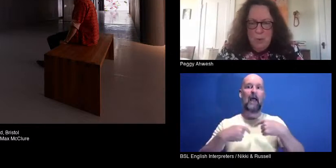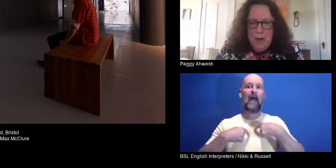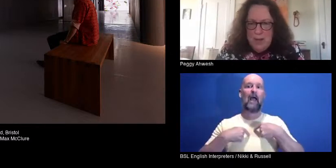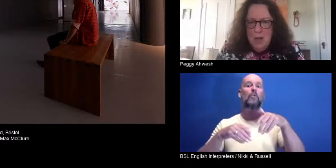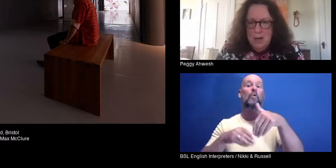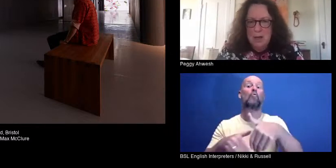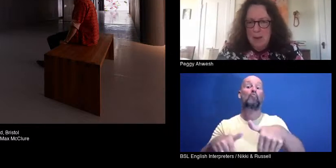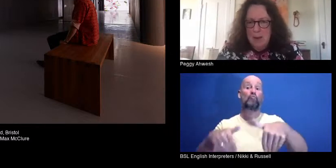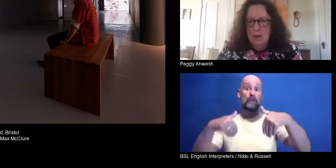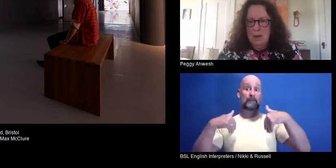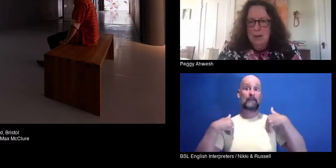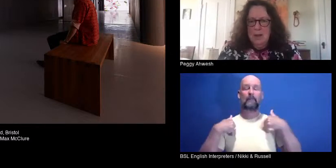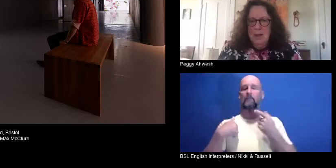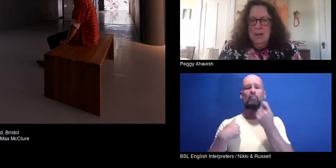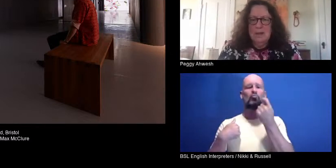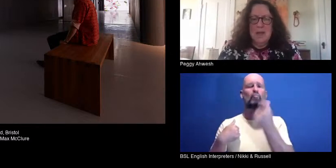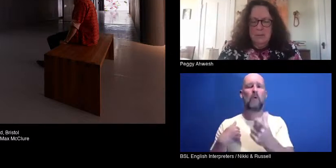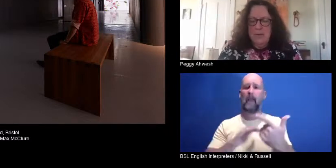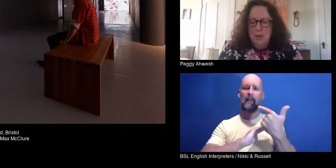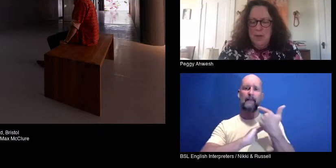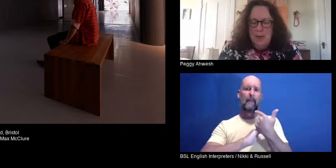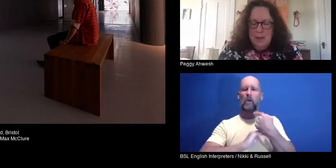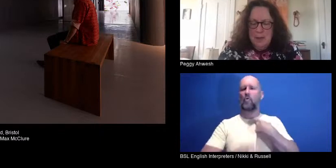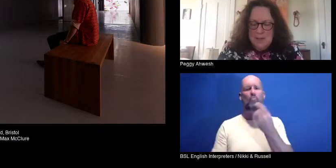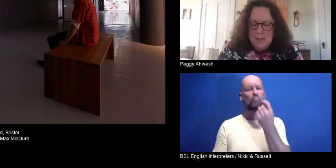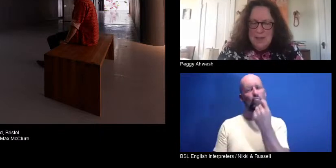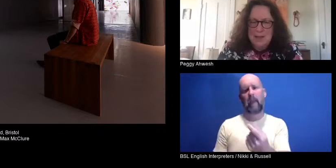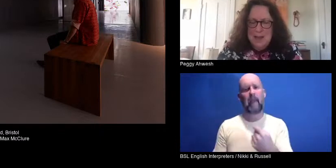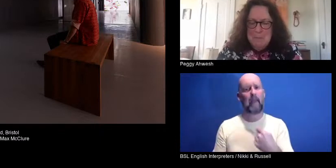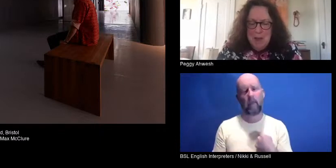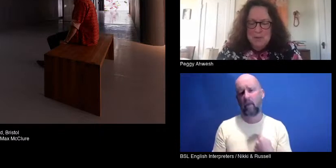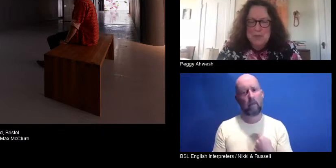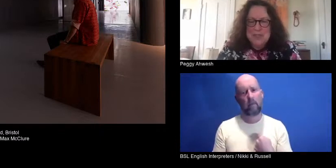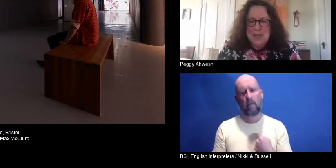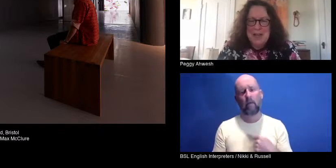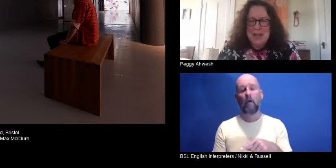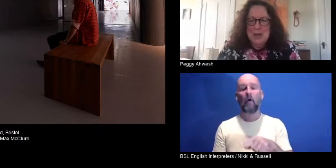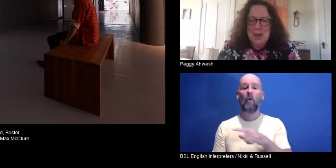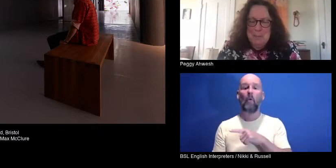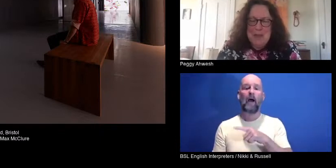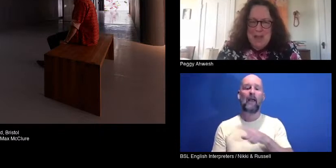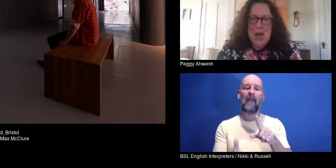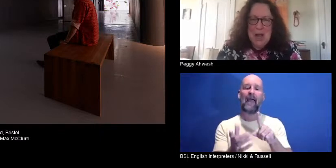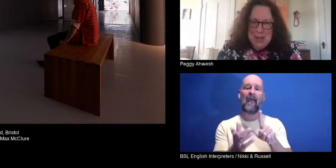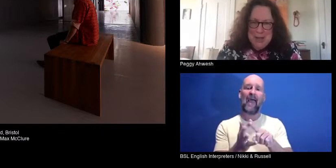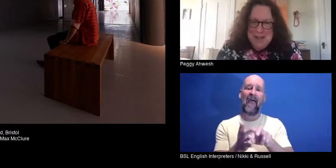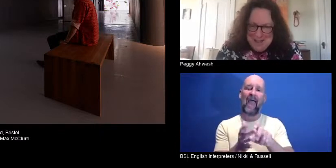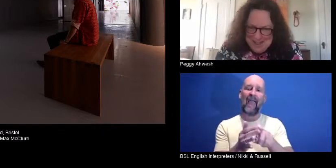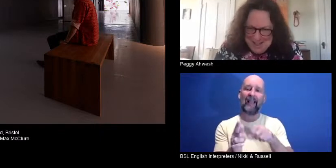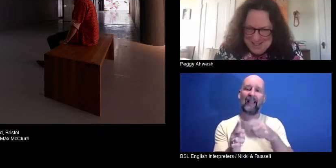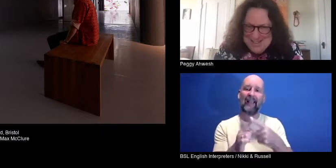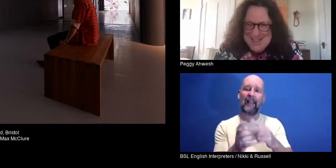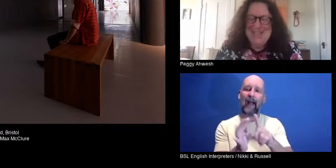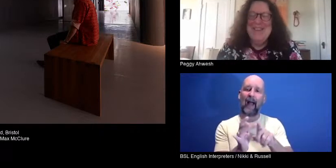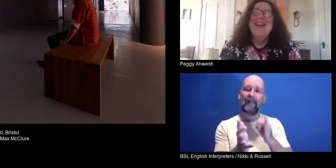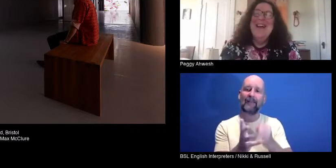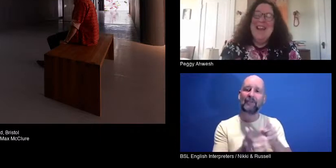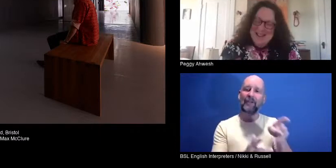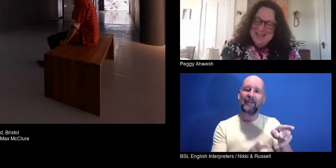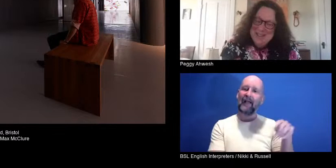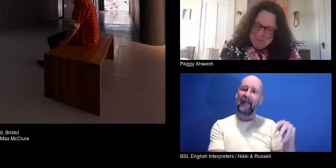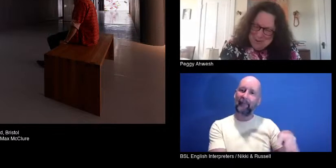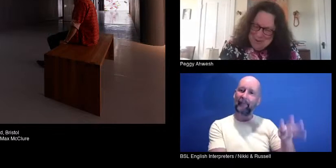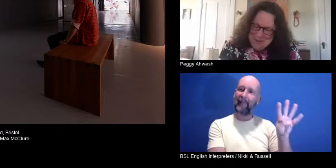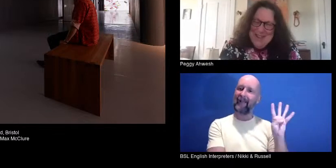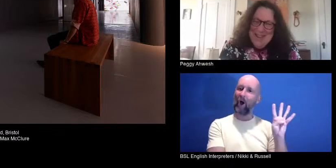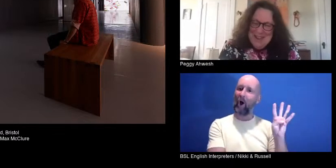really rarely on camera. Yeah. I don't feel like, as Eileen Miles would say, you're not a peacock. And